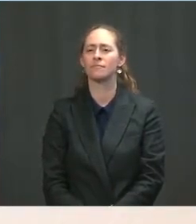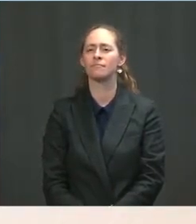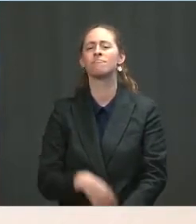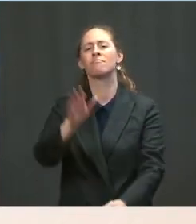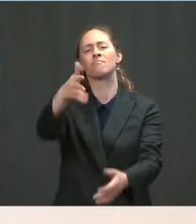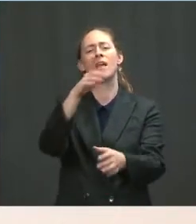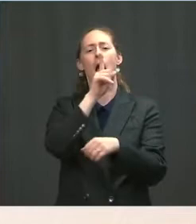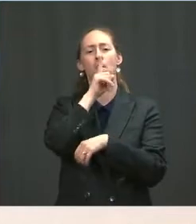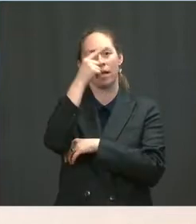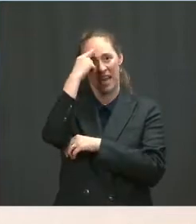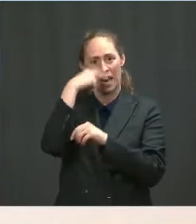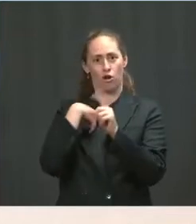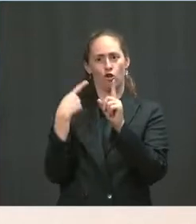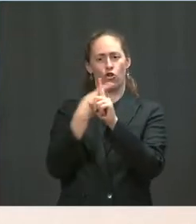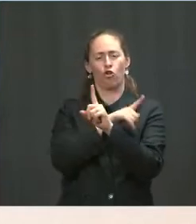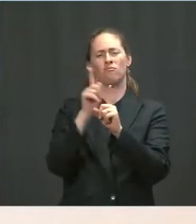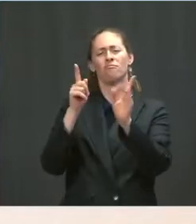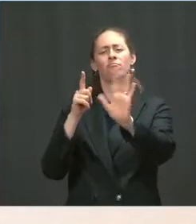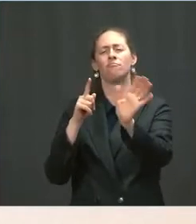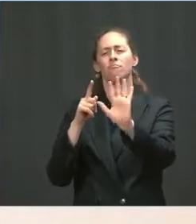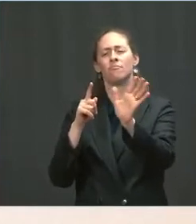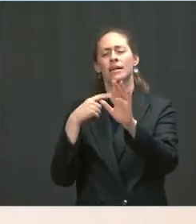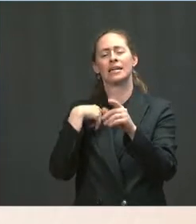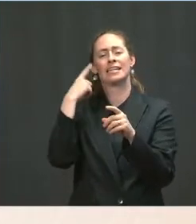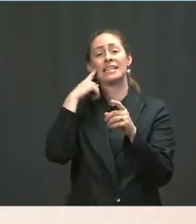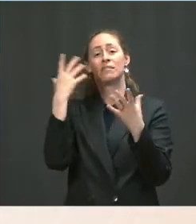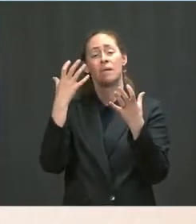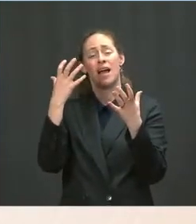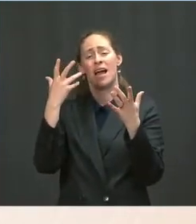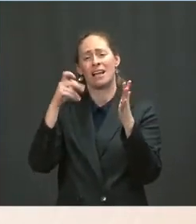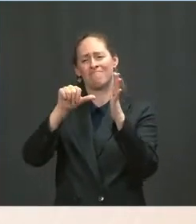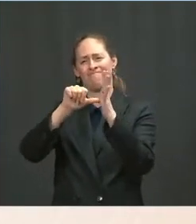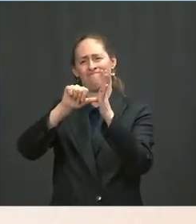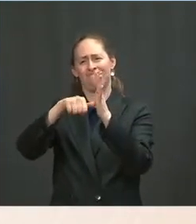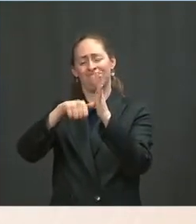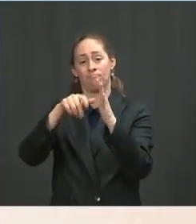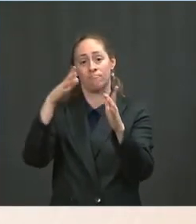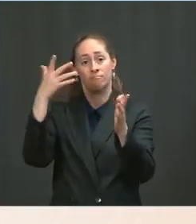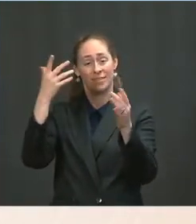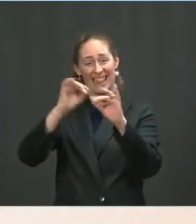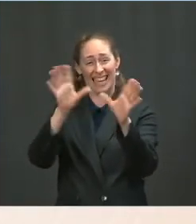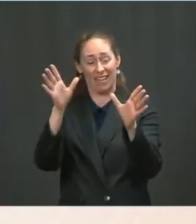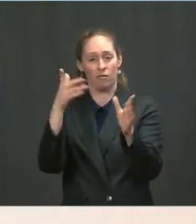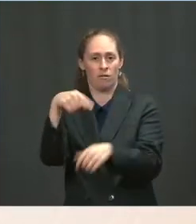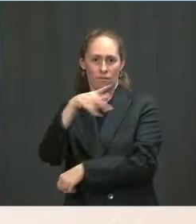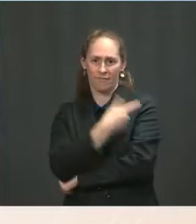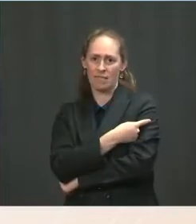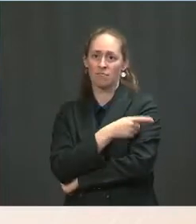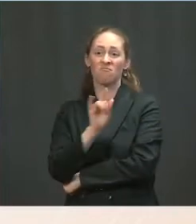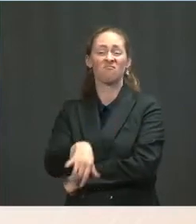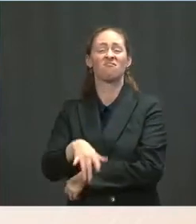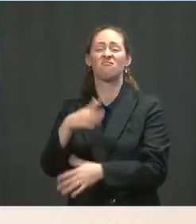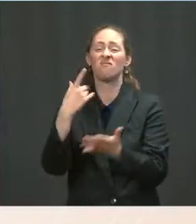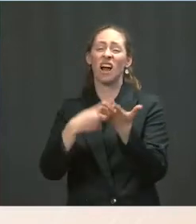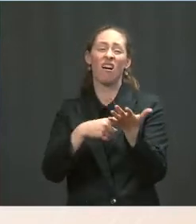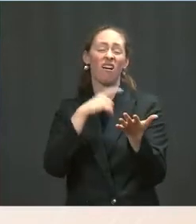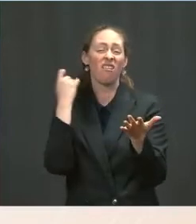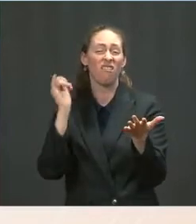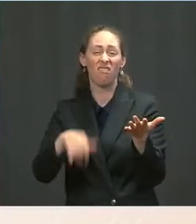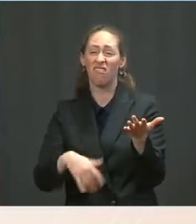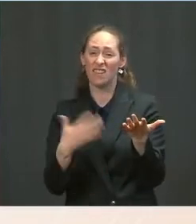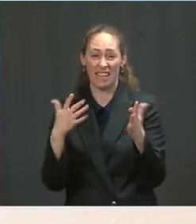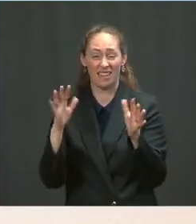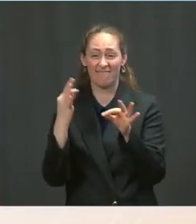this is what's the most critical thing here, is that people need to get vaccinated. That's the answer. If we want to make sure that we